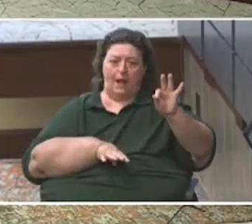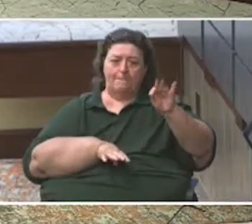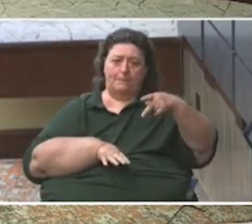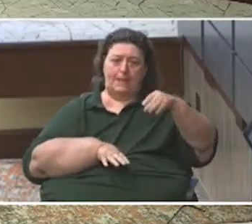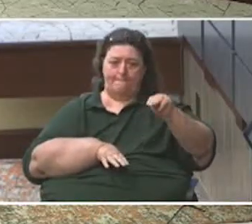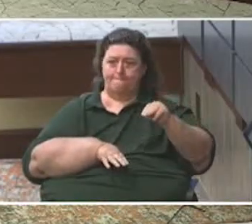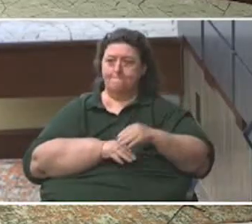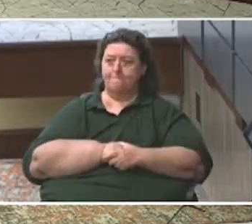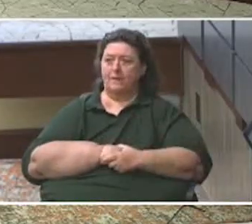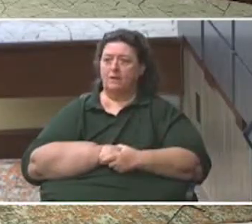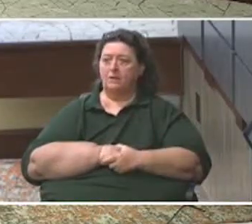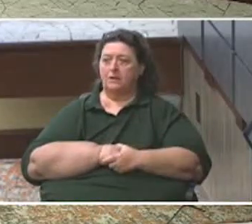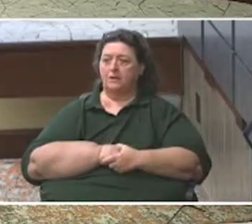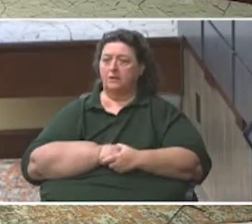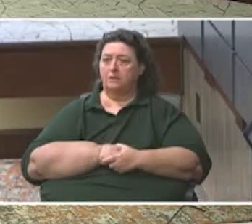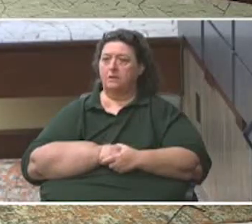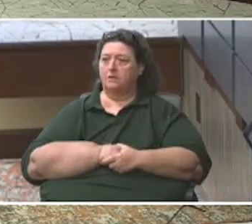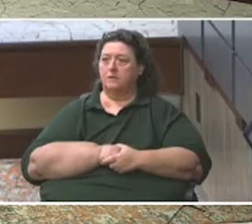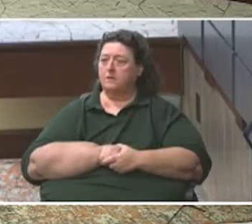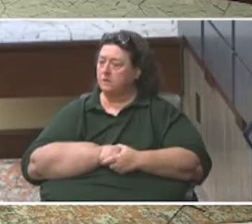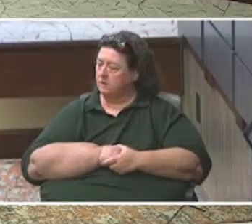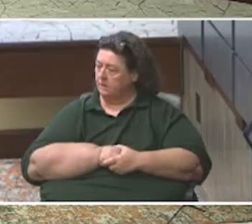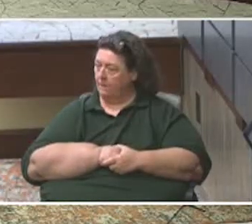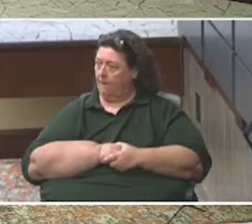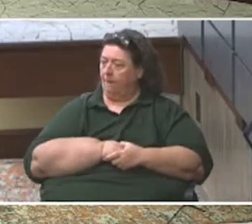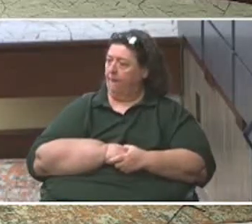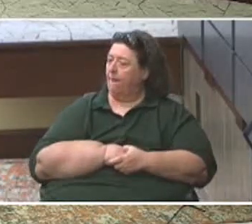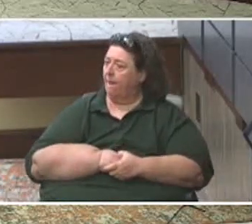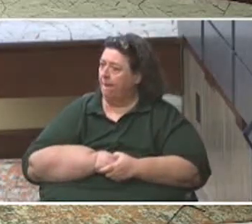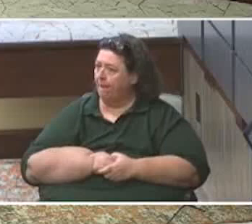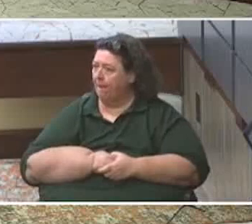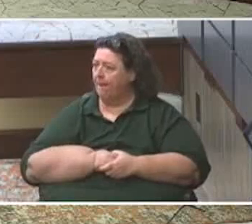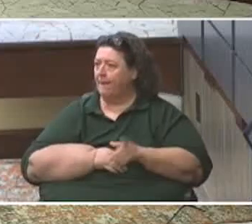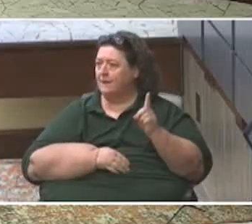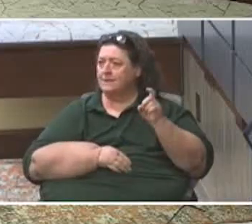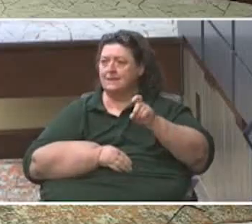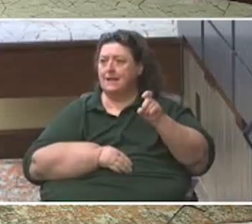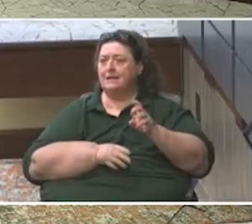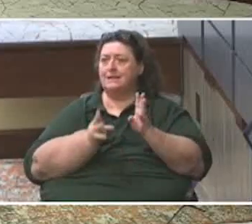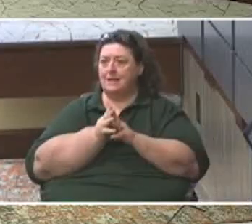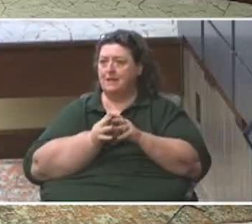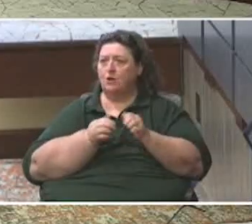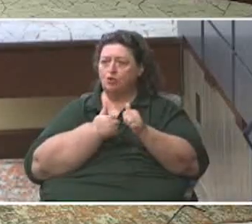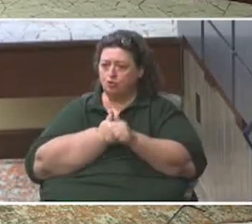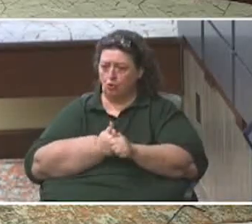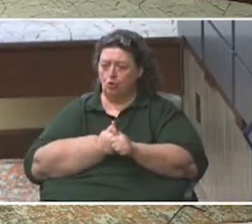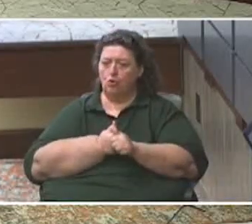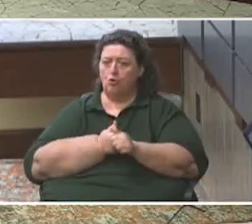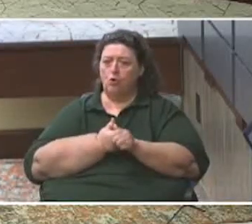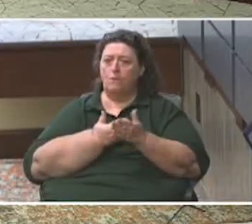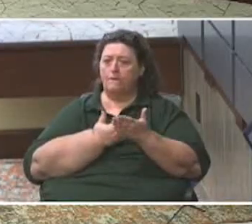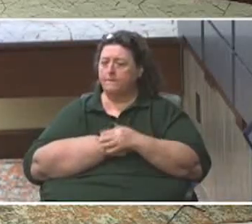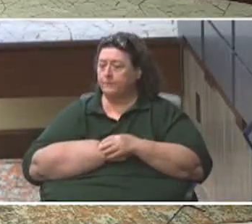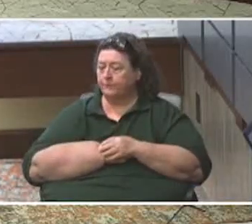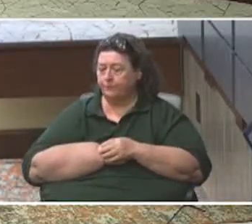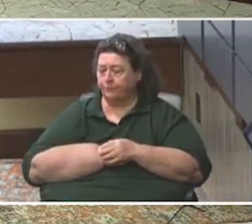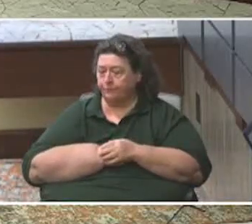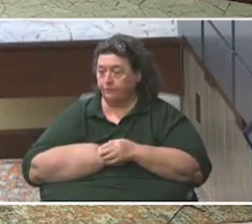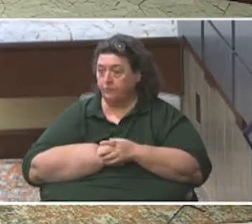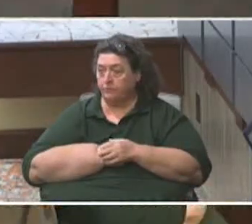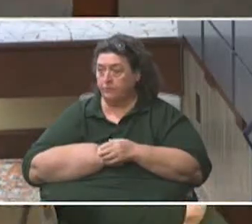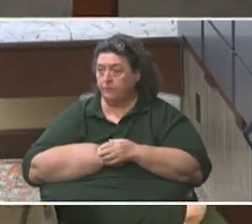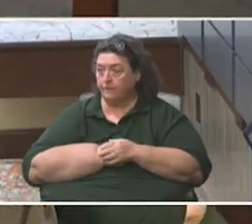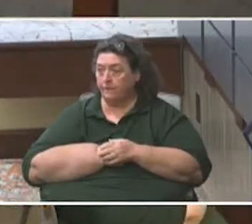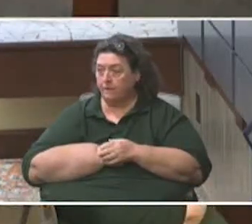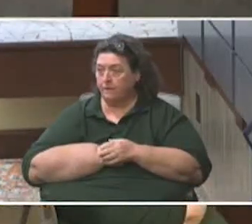p.m. Notice is hereby given that the City Council will go into executive session in accordance with the following provisions. Real property, Texas Open